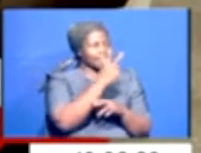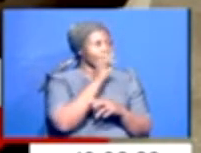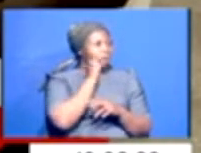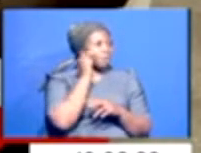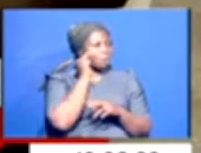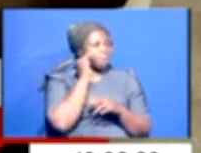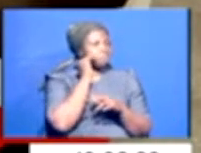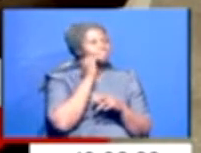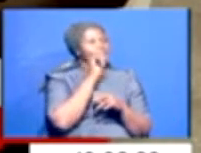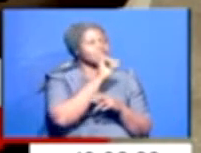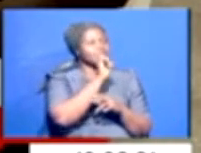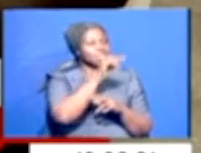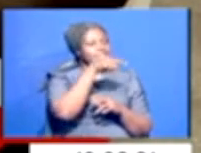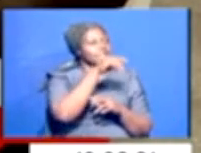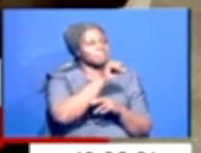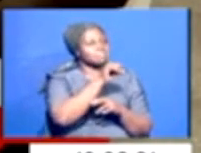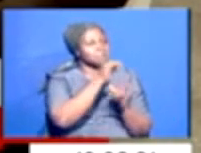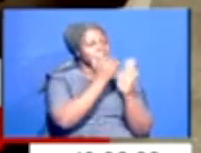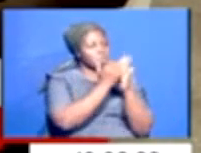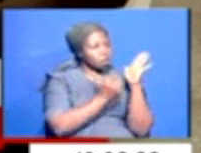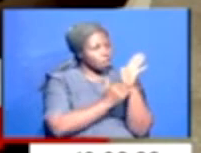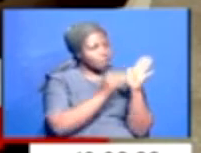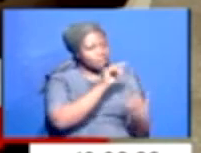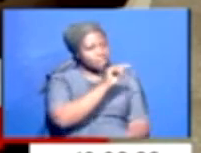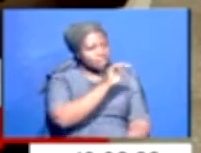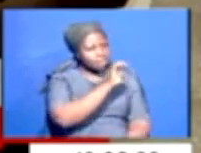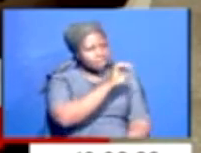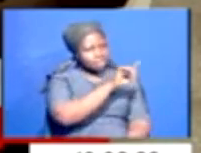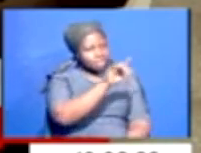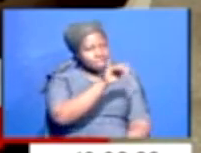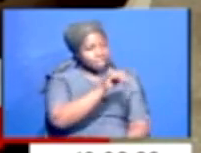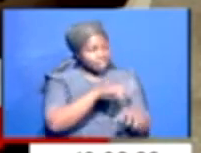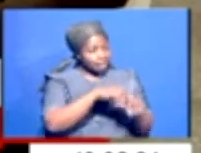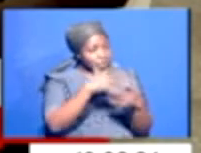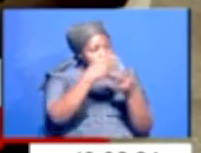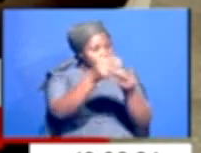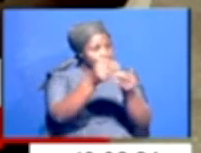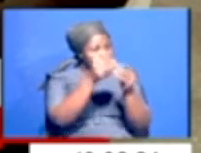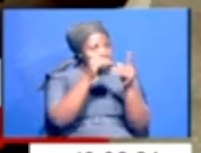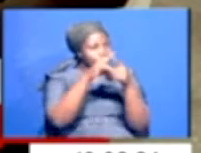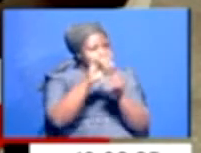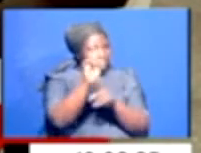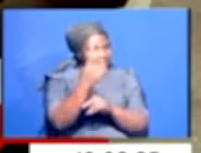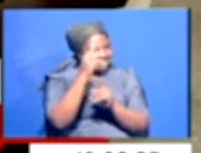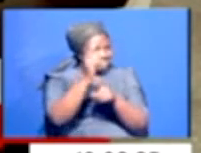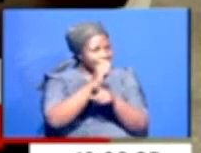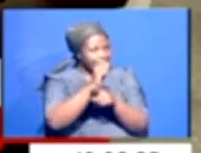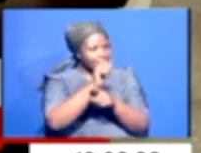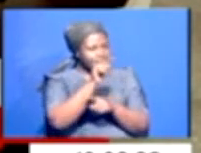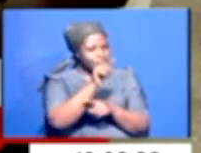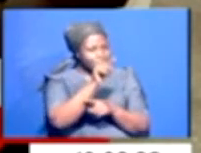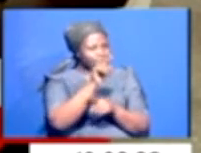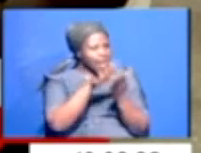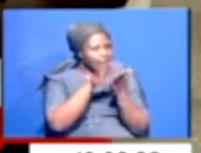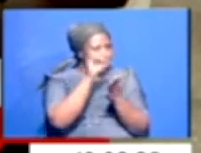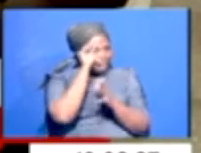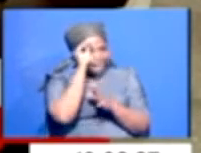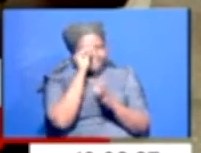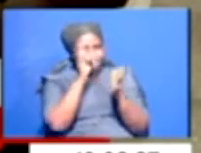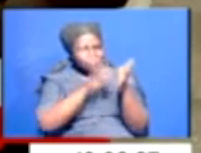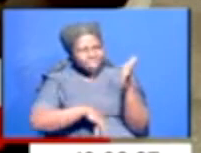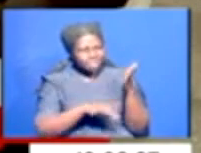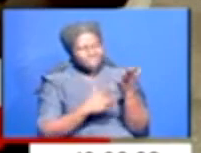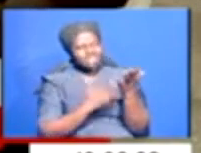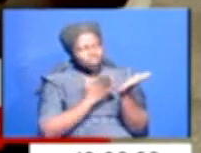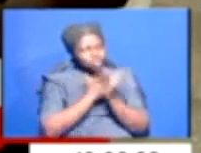start with you. When you went for, I mean, GAPS Camp 1, what were some of the things that you picked up when through this